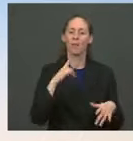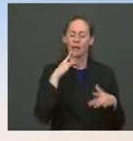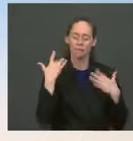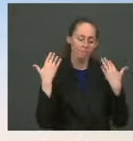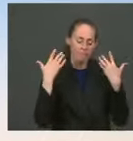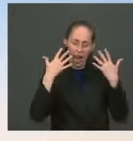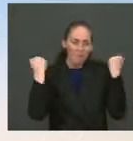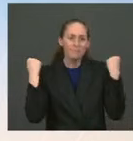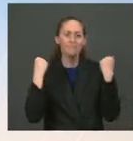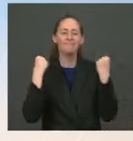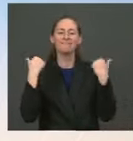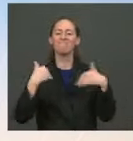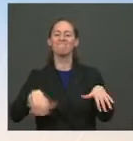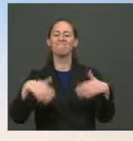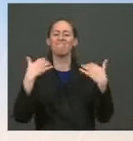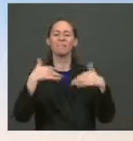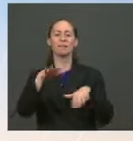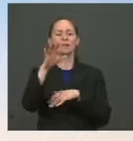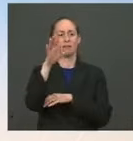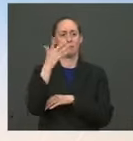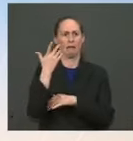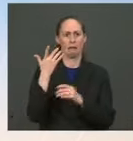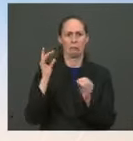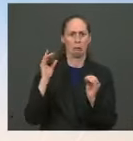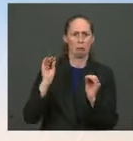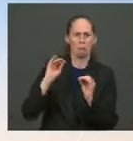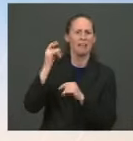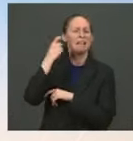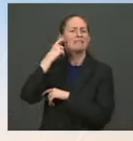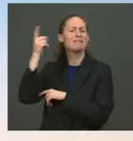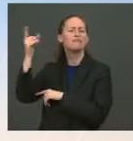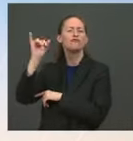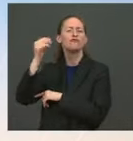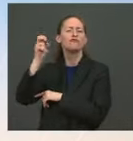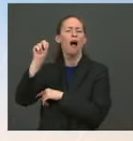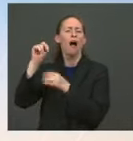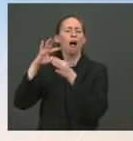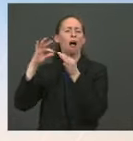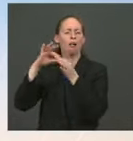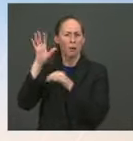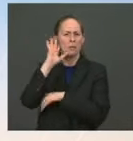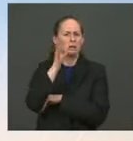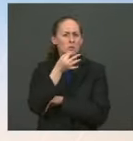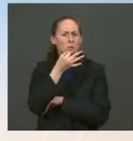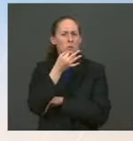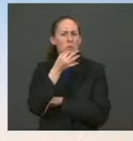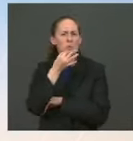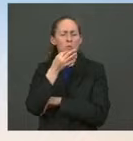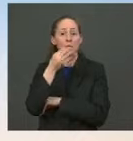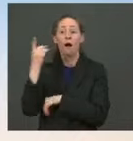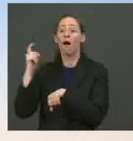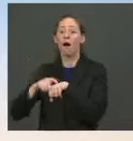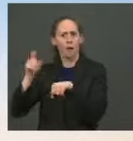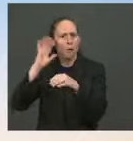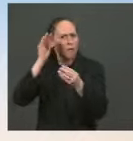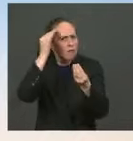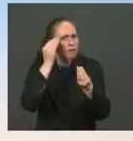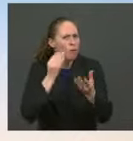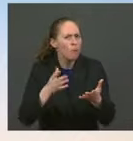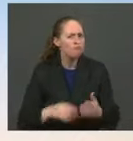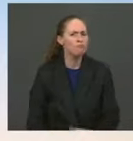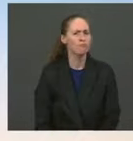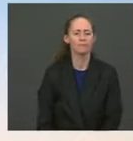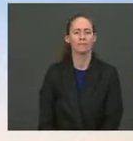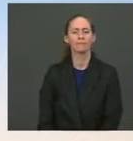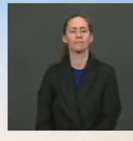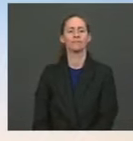you. As Jen has said and we have said, that is going to happen, and once it does, we will be transparent about it. It will for sure be done before the end of the